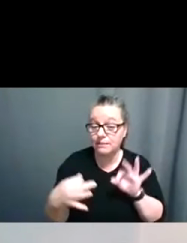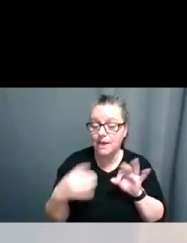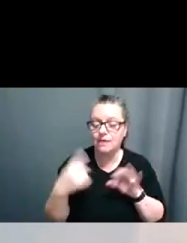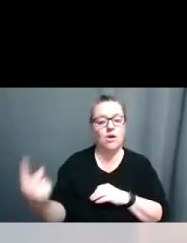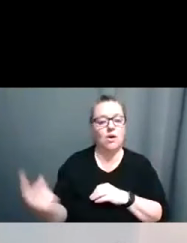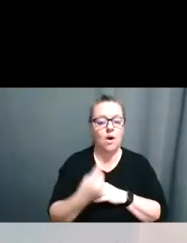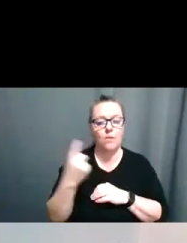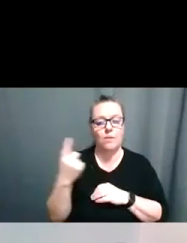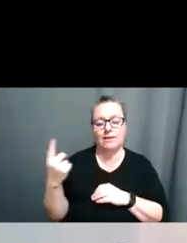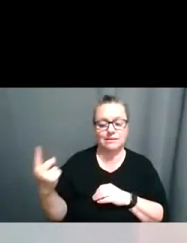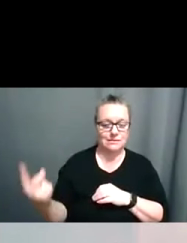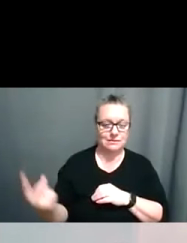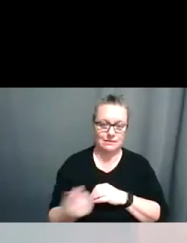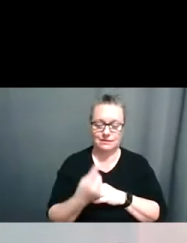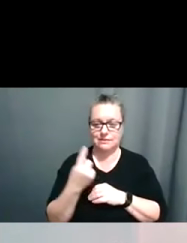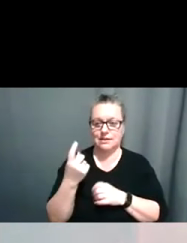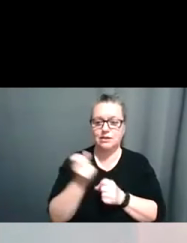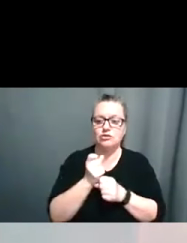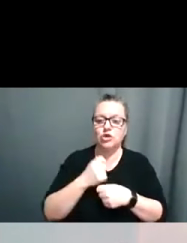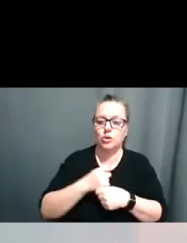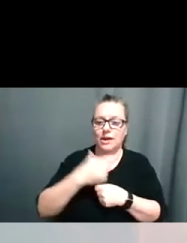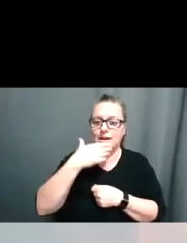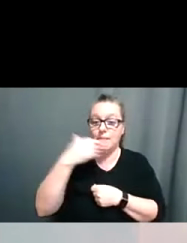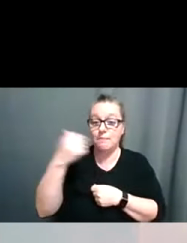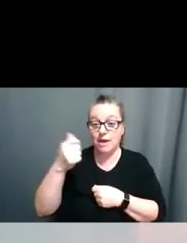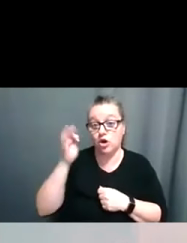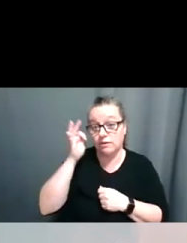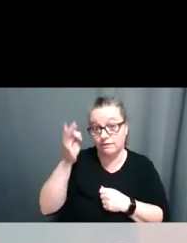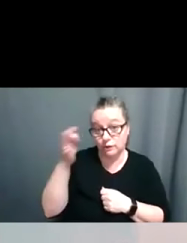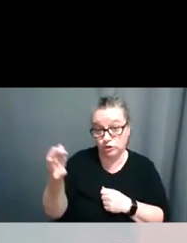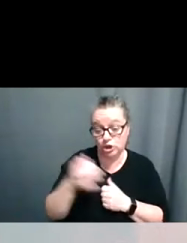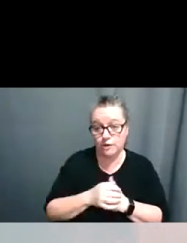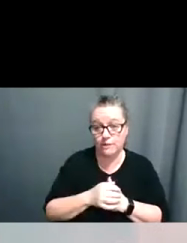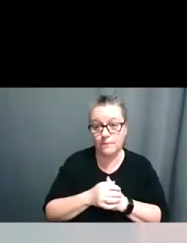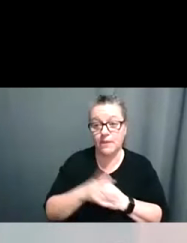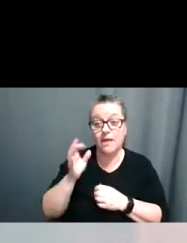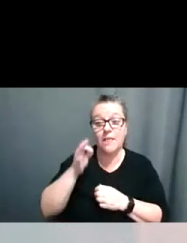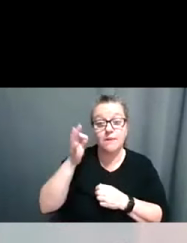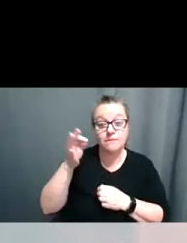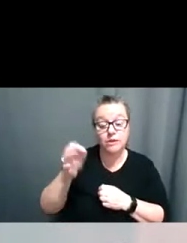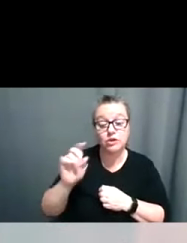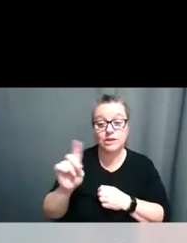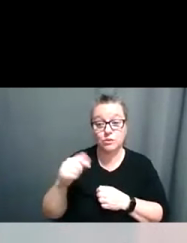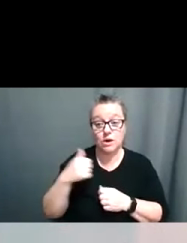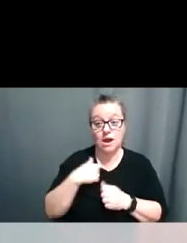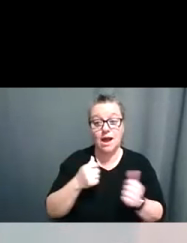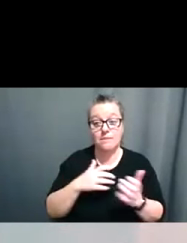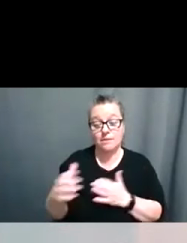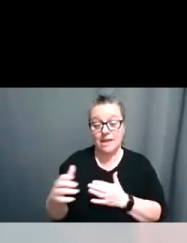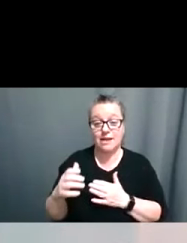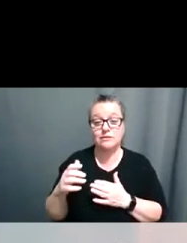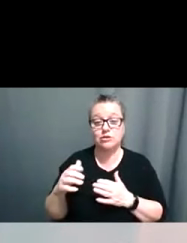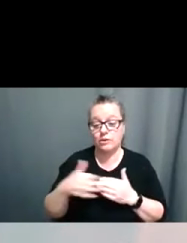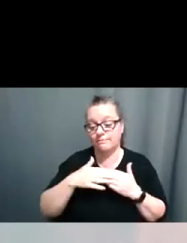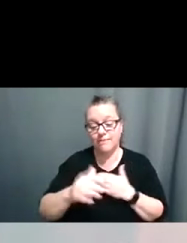always, always to create a better future. Now, the future is where I plan to spend every day of the